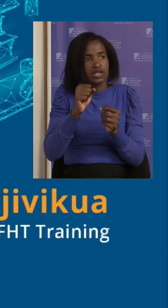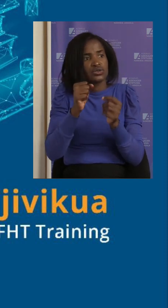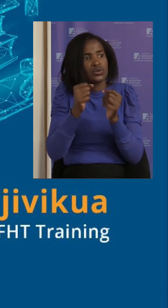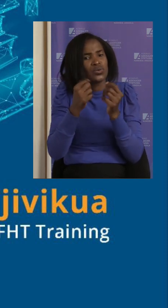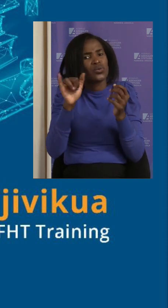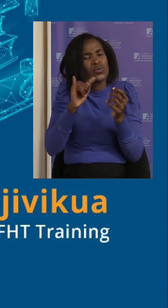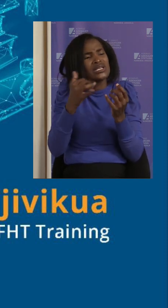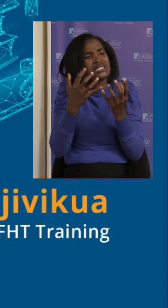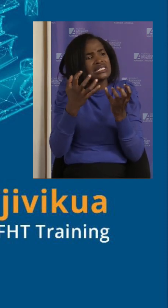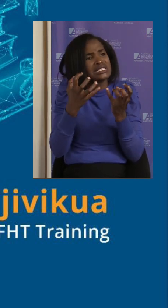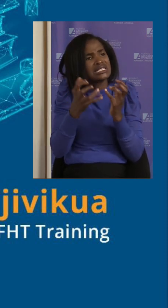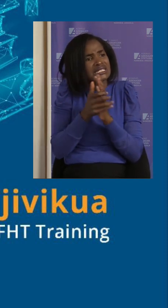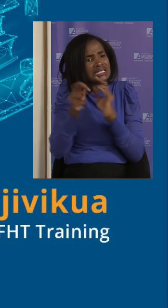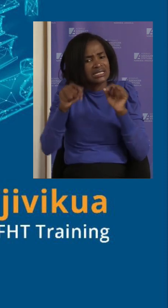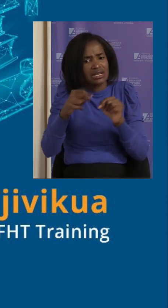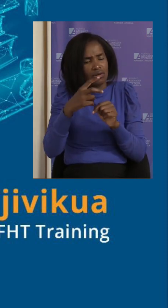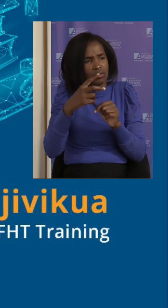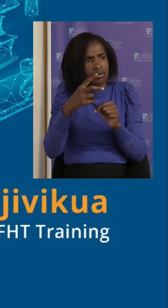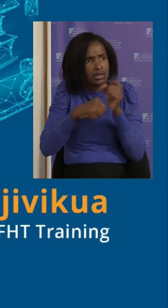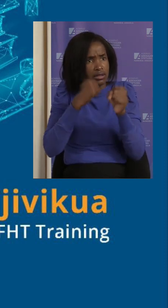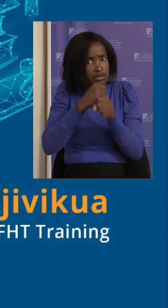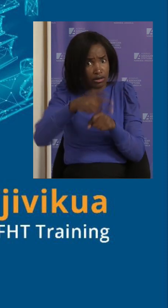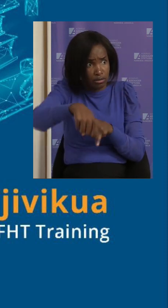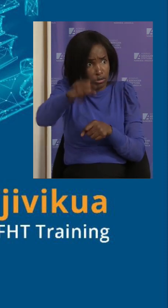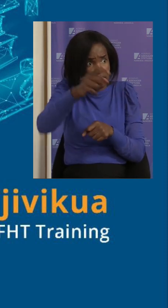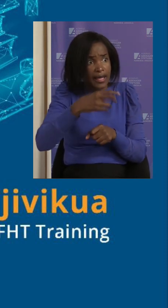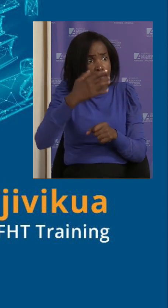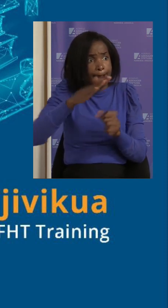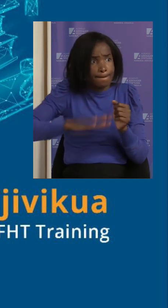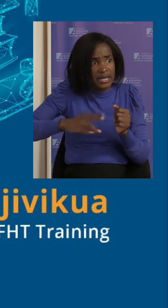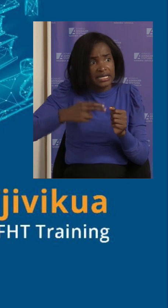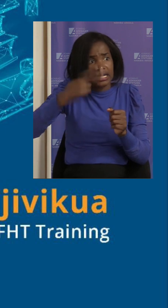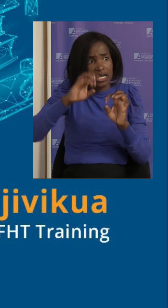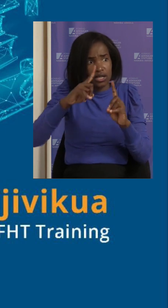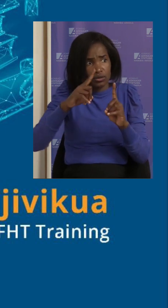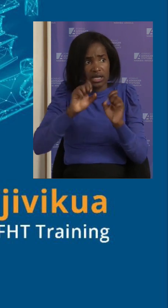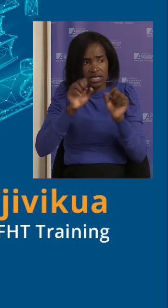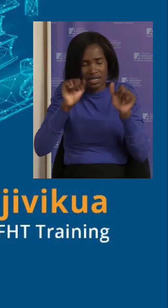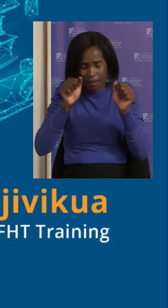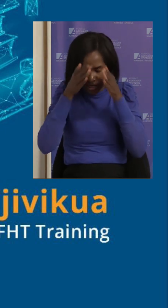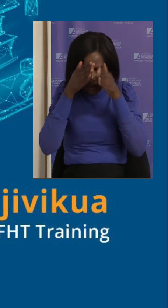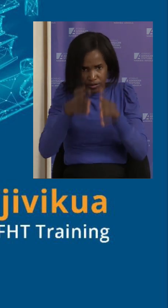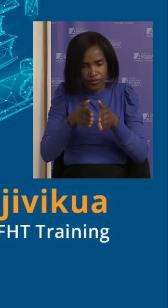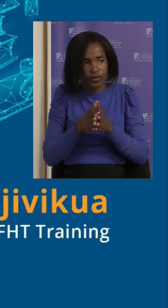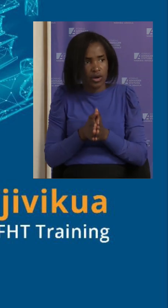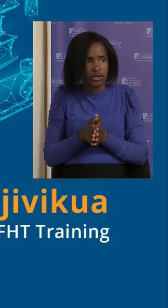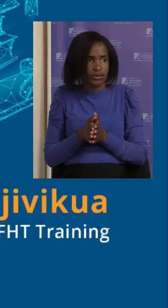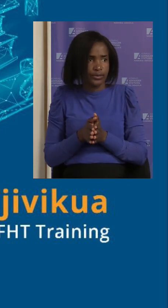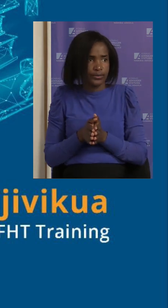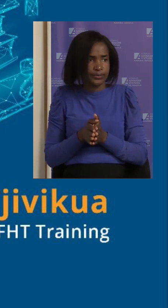the 21st century, which our basic and higher education system should focus on.